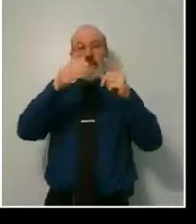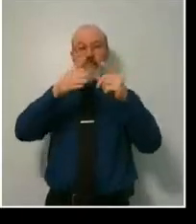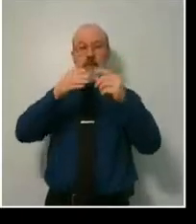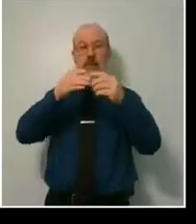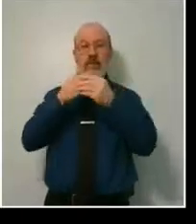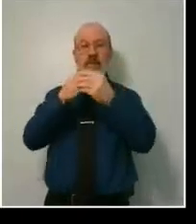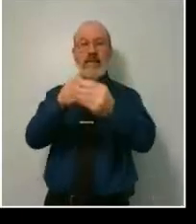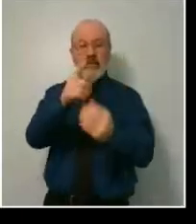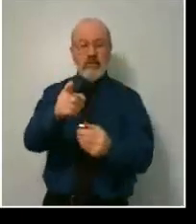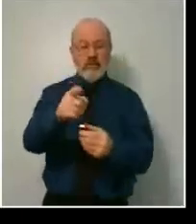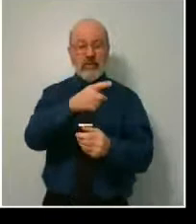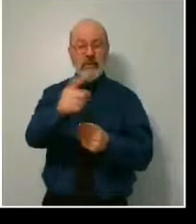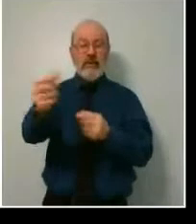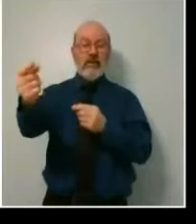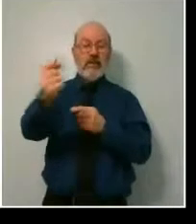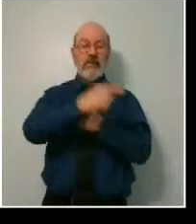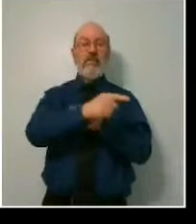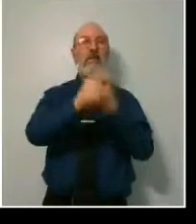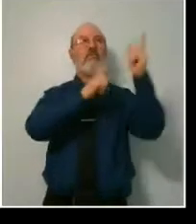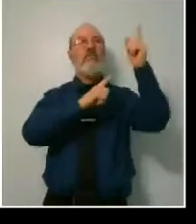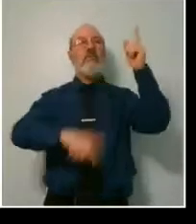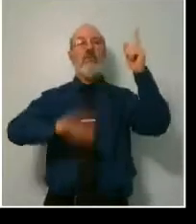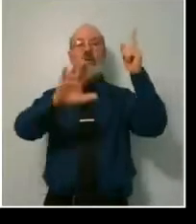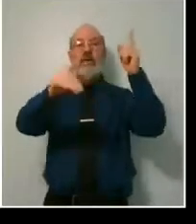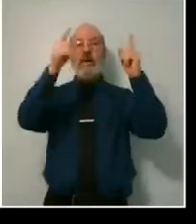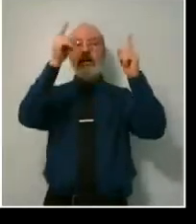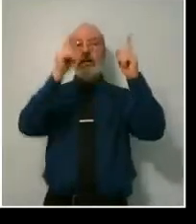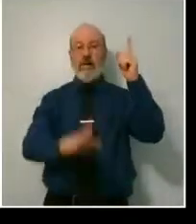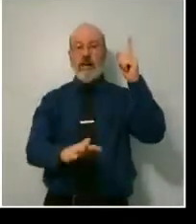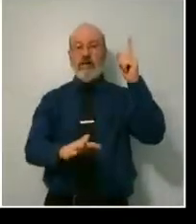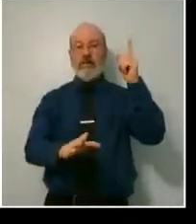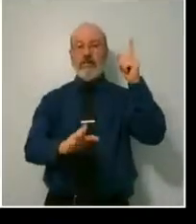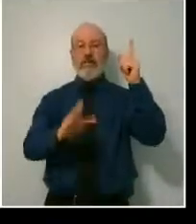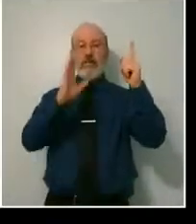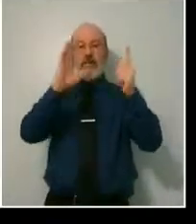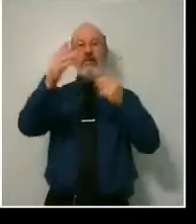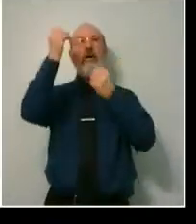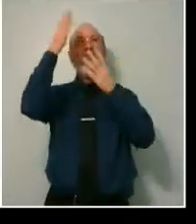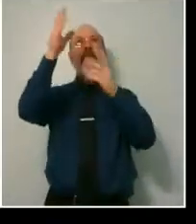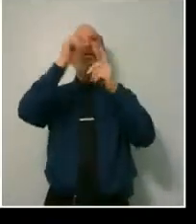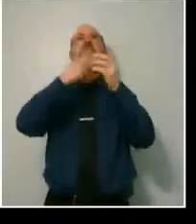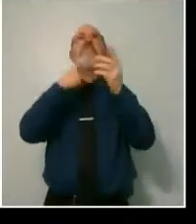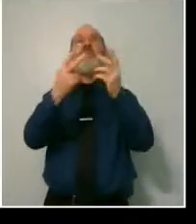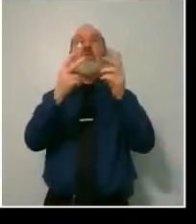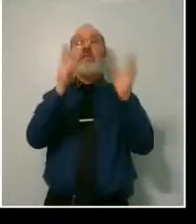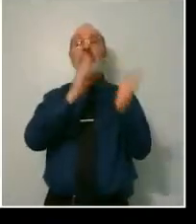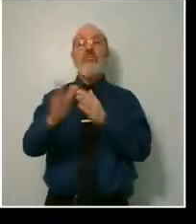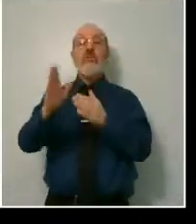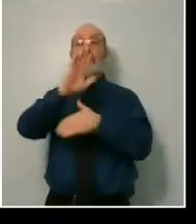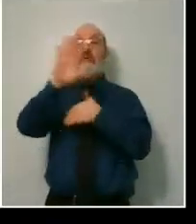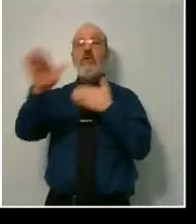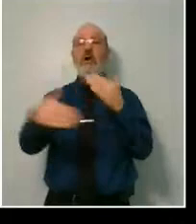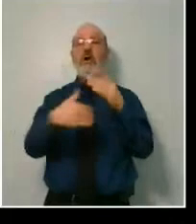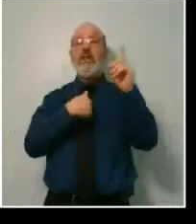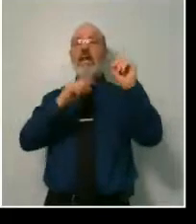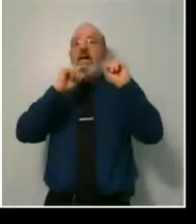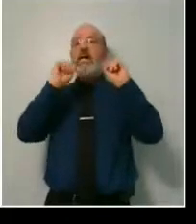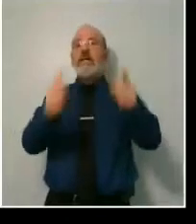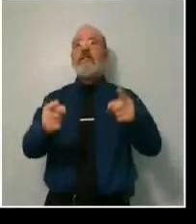shalt return unto the Lord thy God, and shalt obey his voice according to all that I command thee this